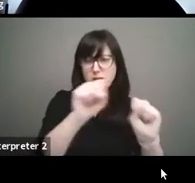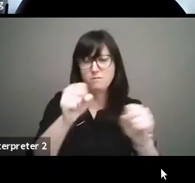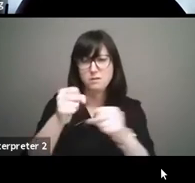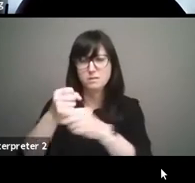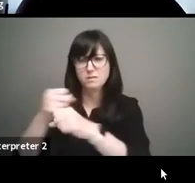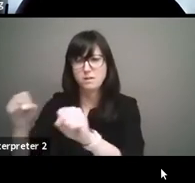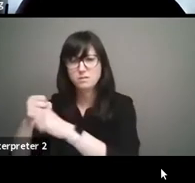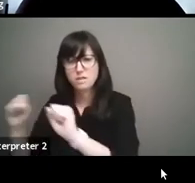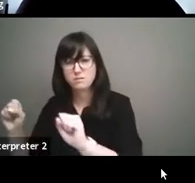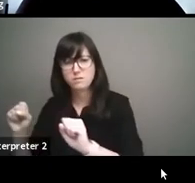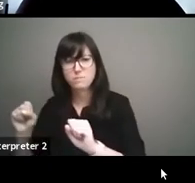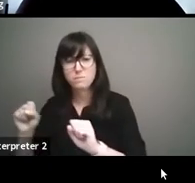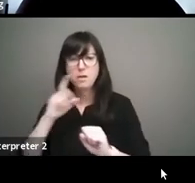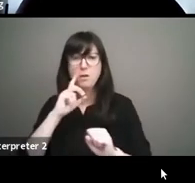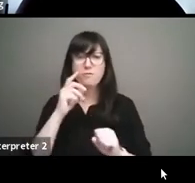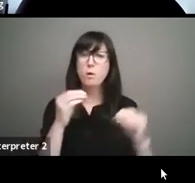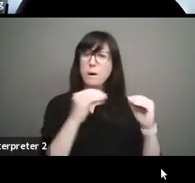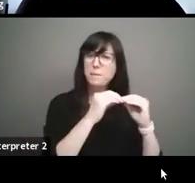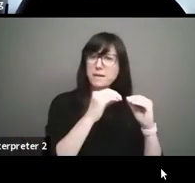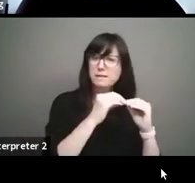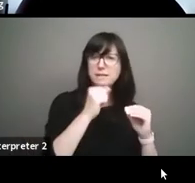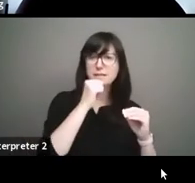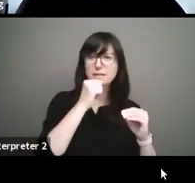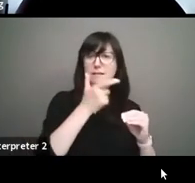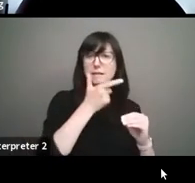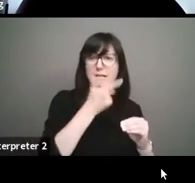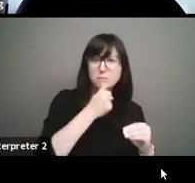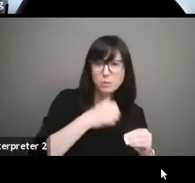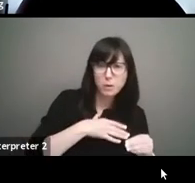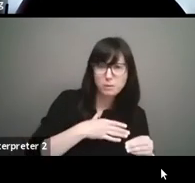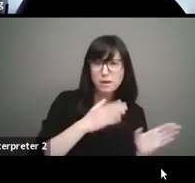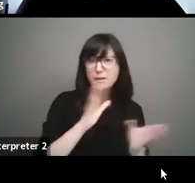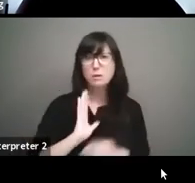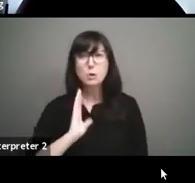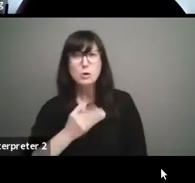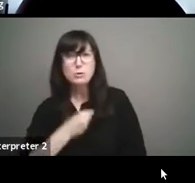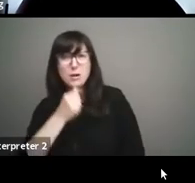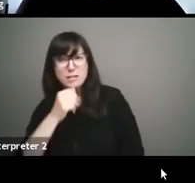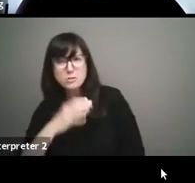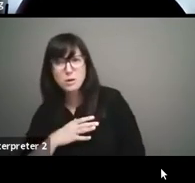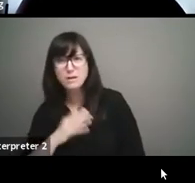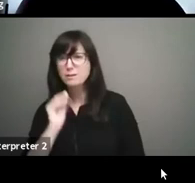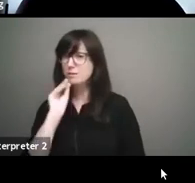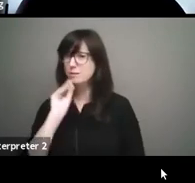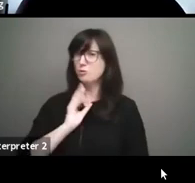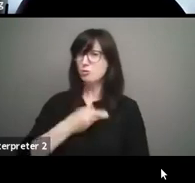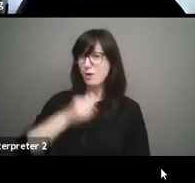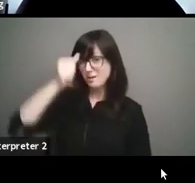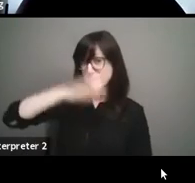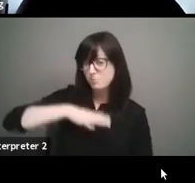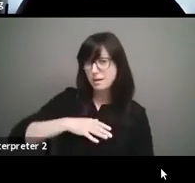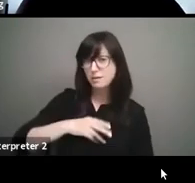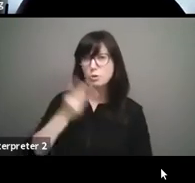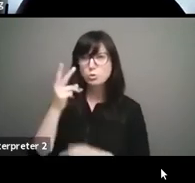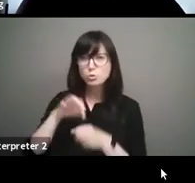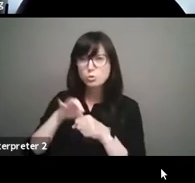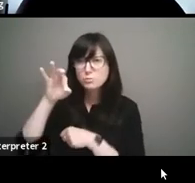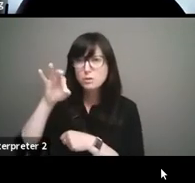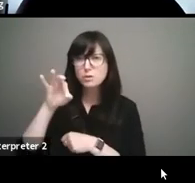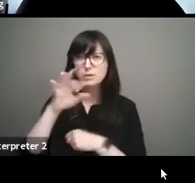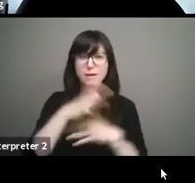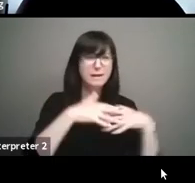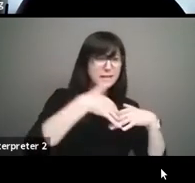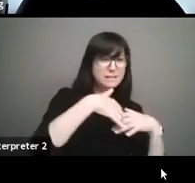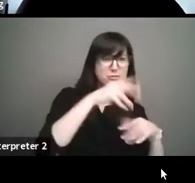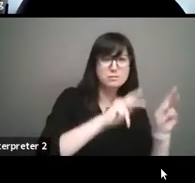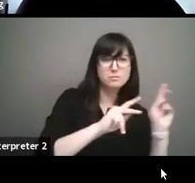only other Métis, lesbian women, but for everyone, trans women, trans men, two-spirited individuals, Indigenous